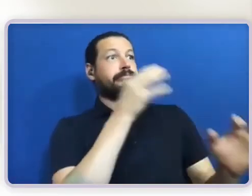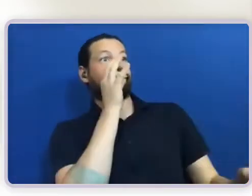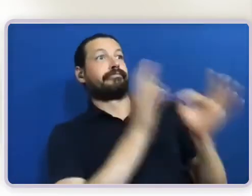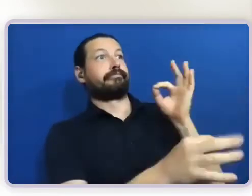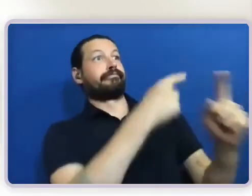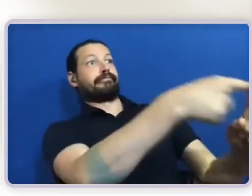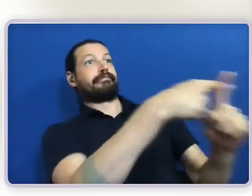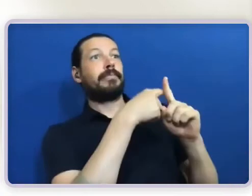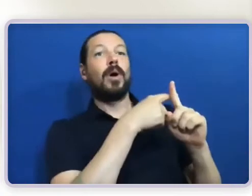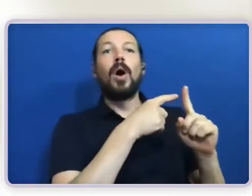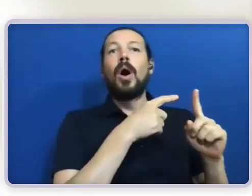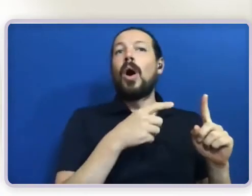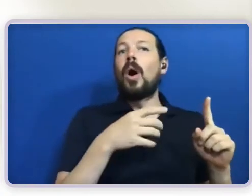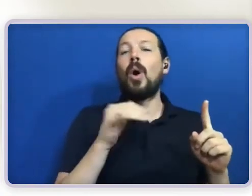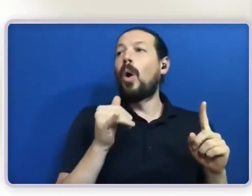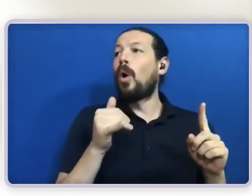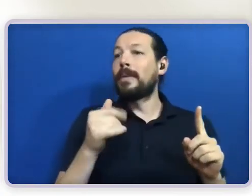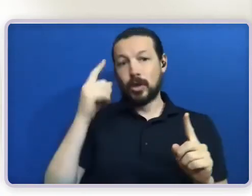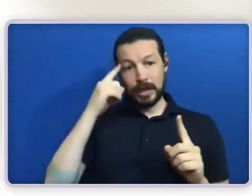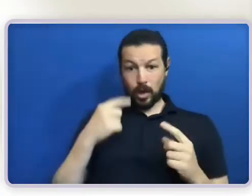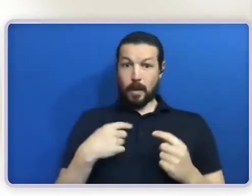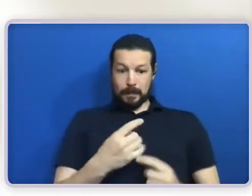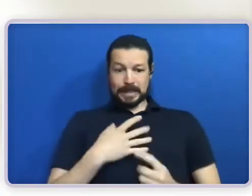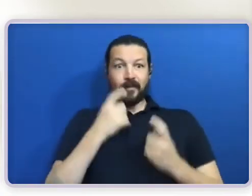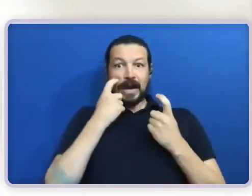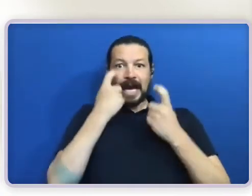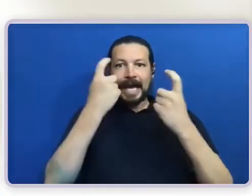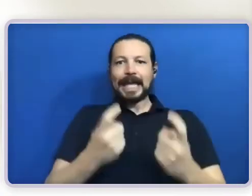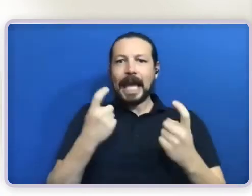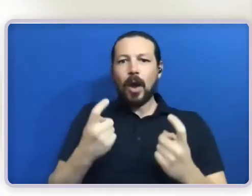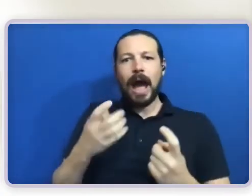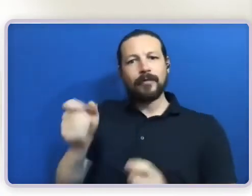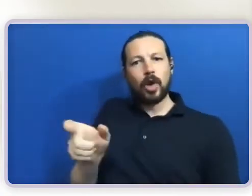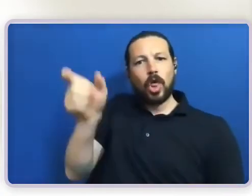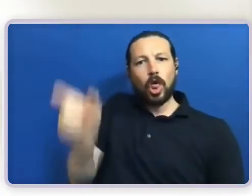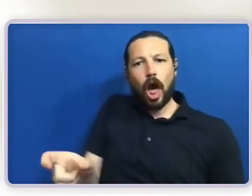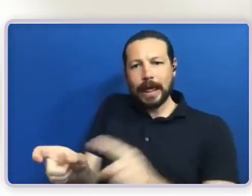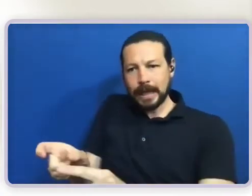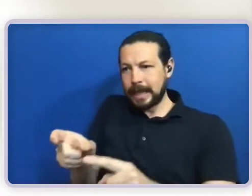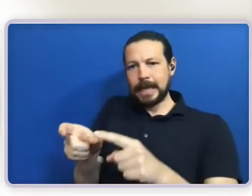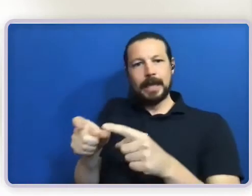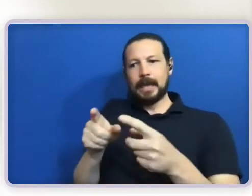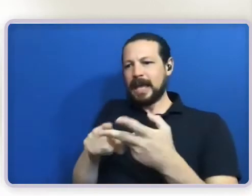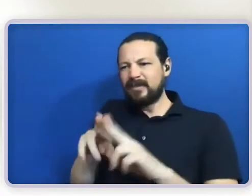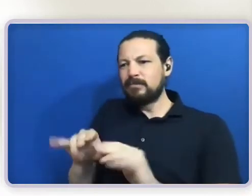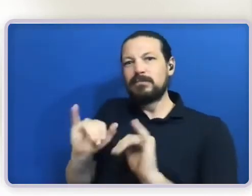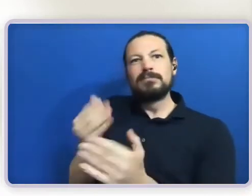carer making a submission, you might be worried about the effects on the person with a disability.